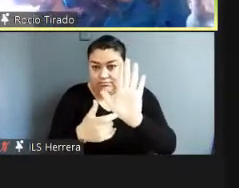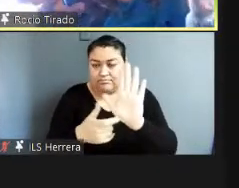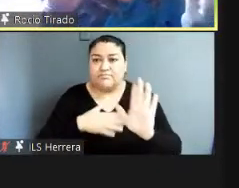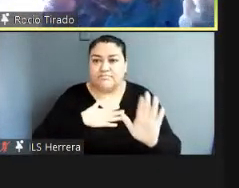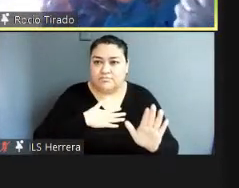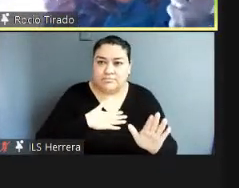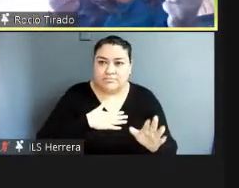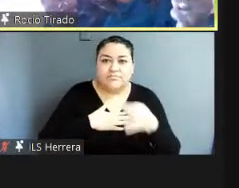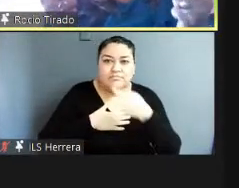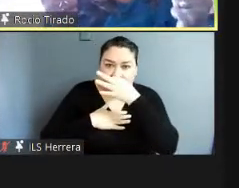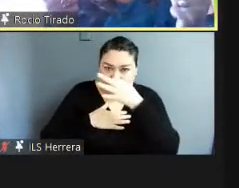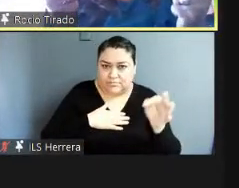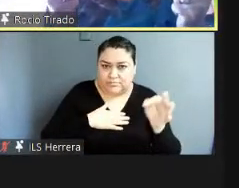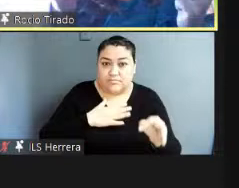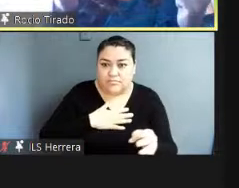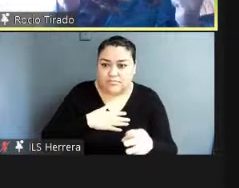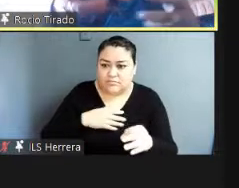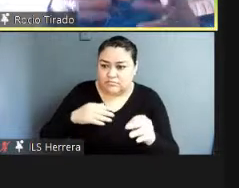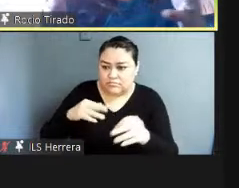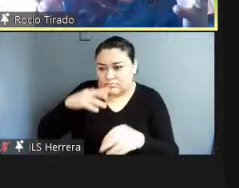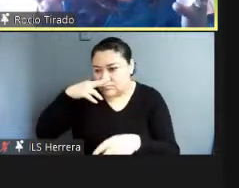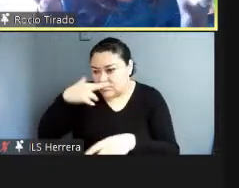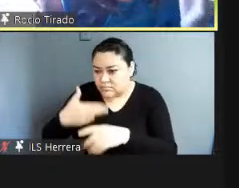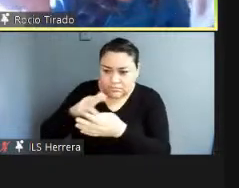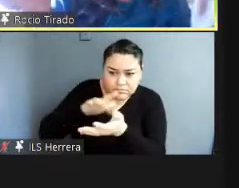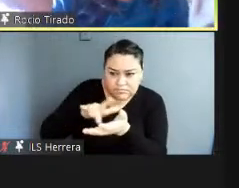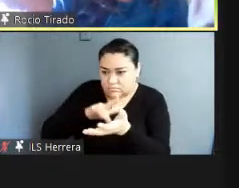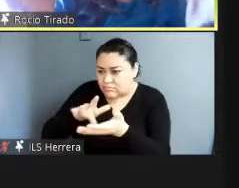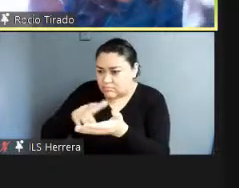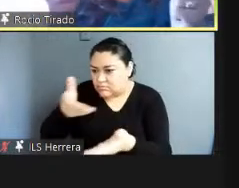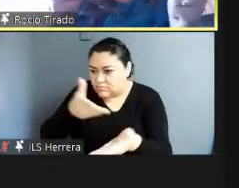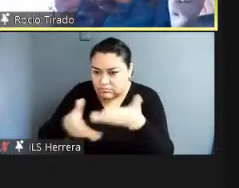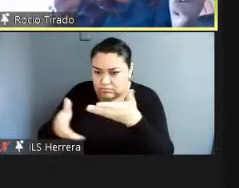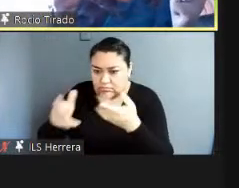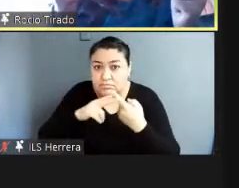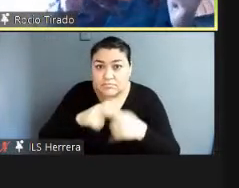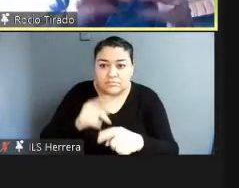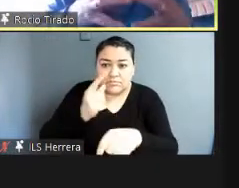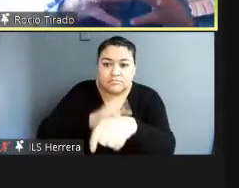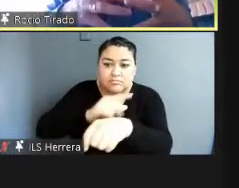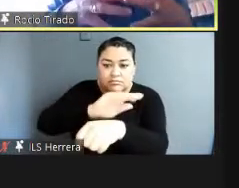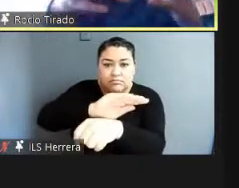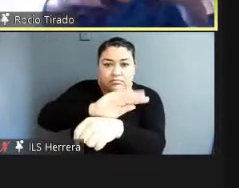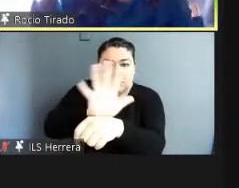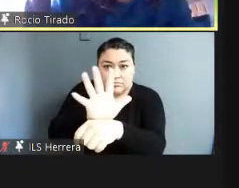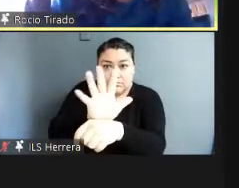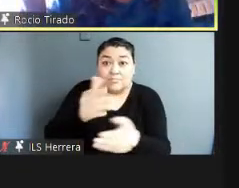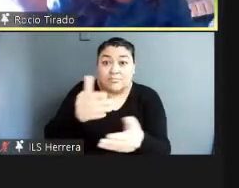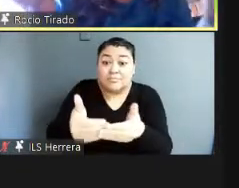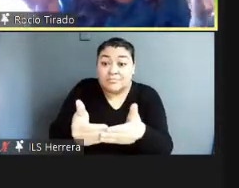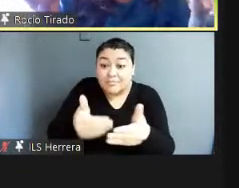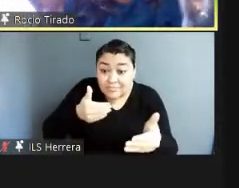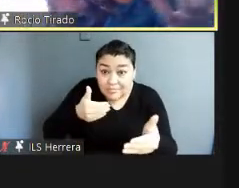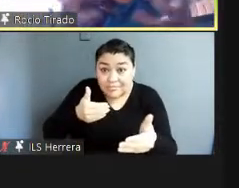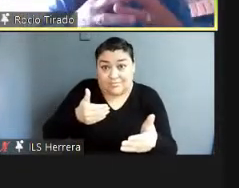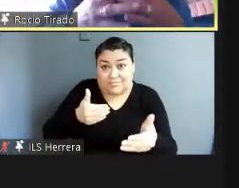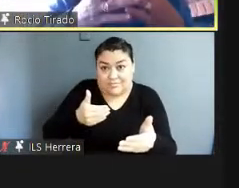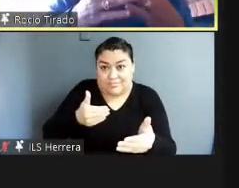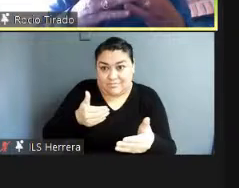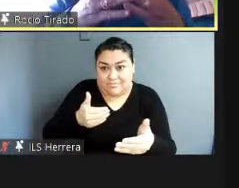This is a work that I'm sharing with you because I actively participated in it. It began prior to the pandemic.